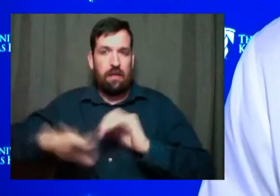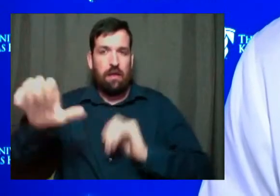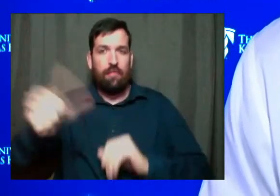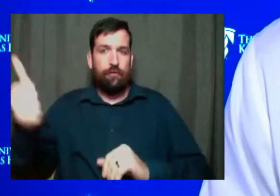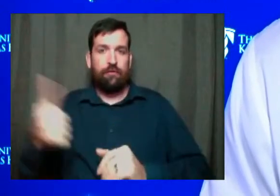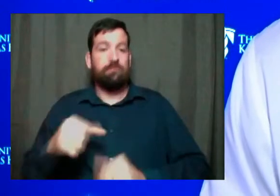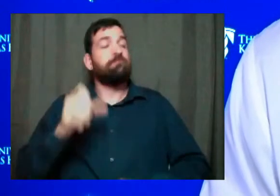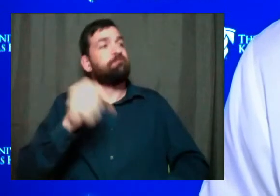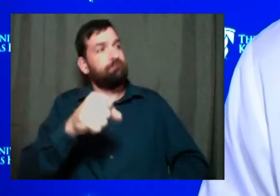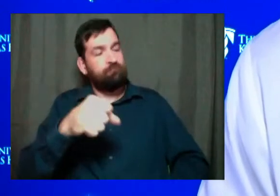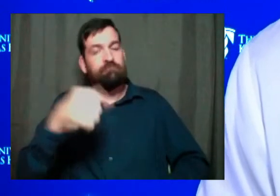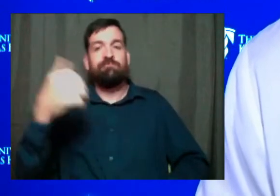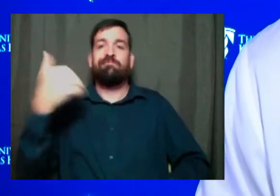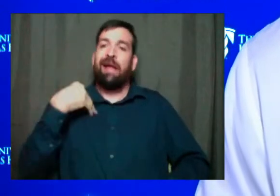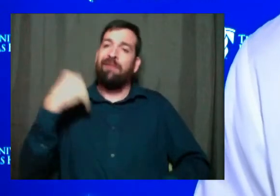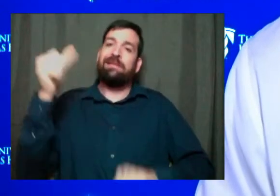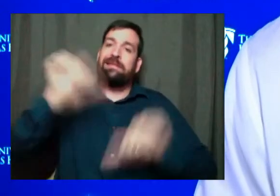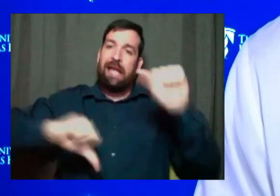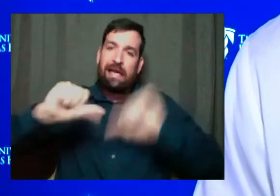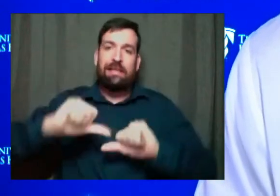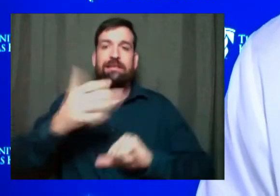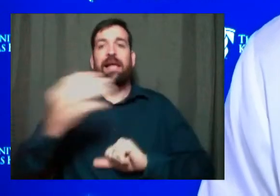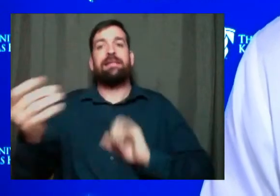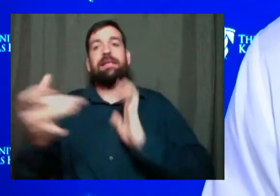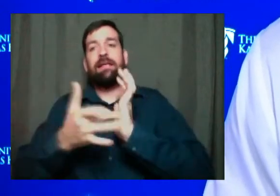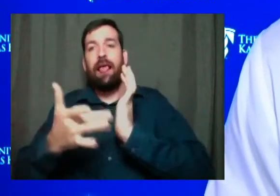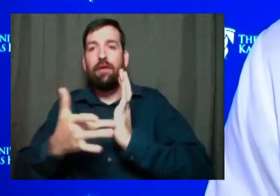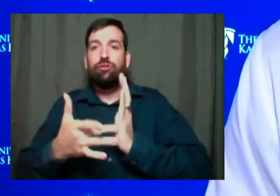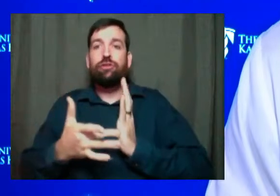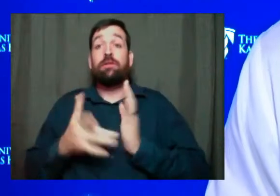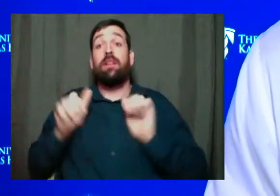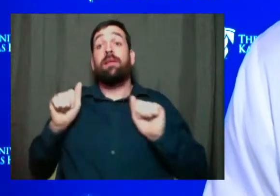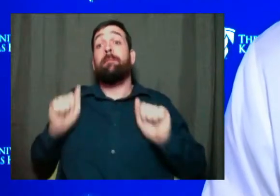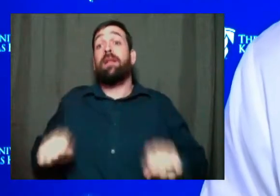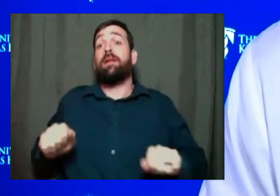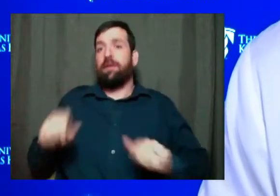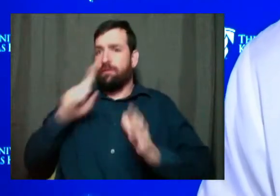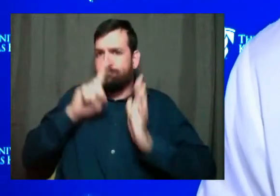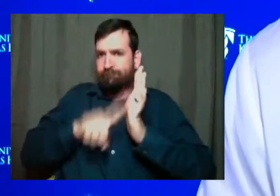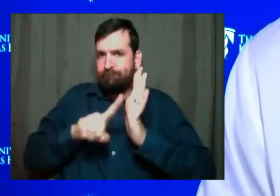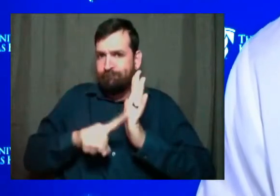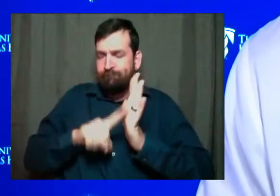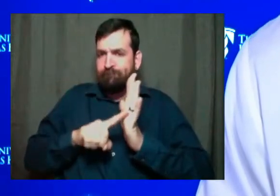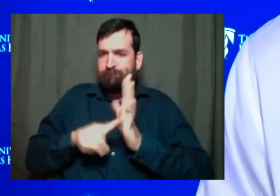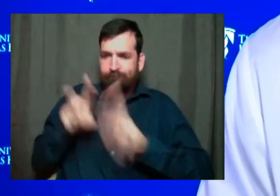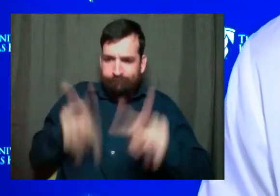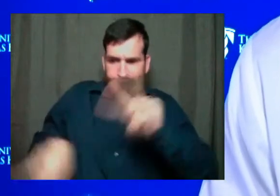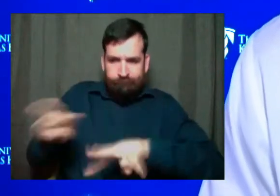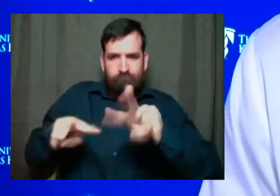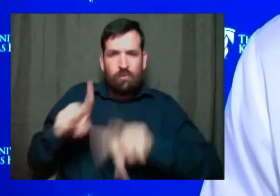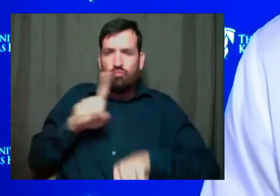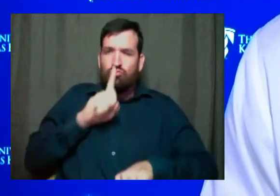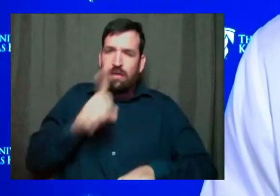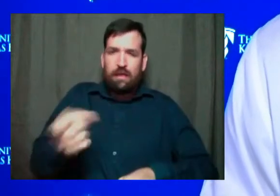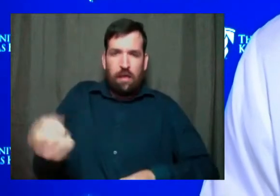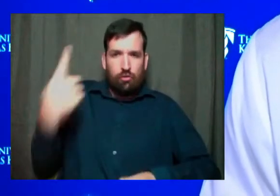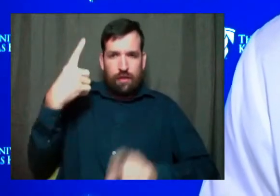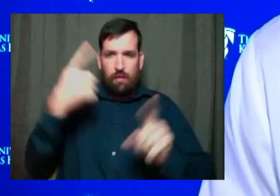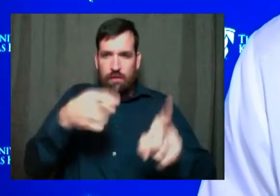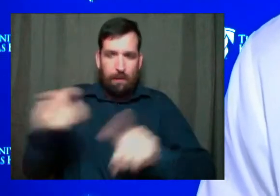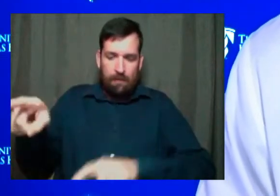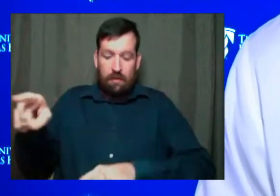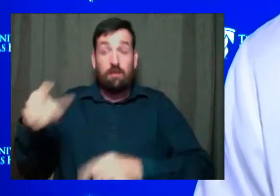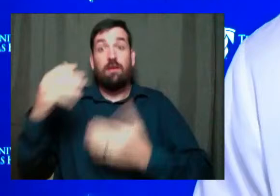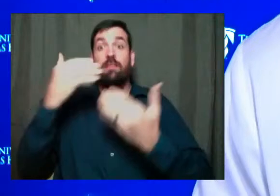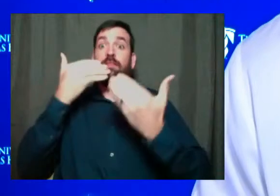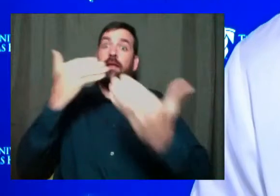have the science and technology, the ability to look for this and do the surveillance to really understand what's going on, thankfully. And we are